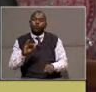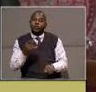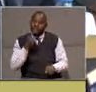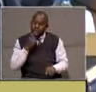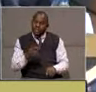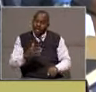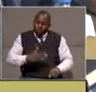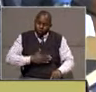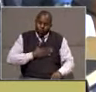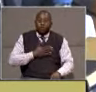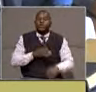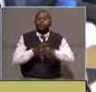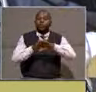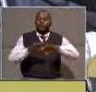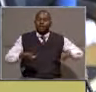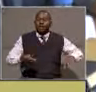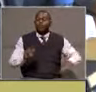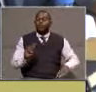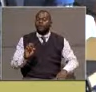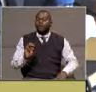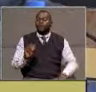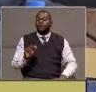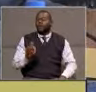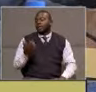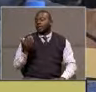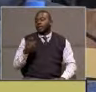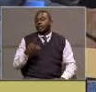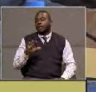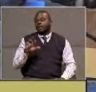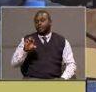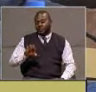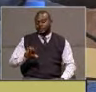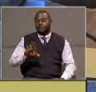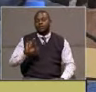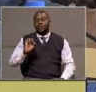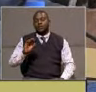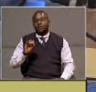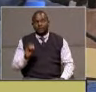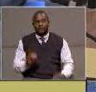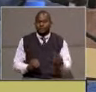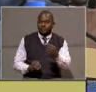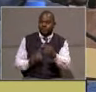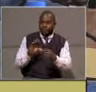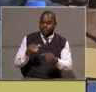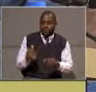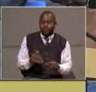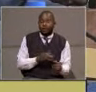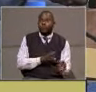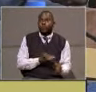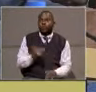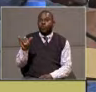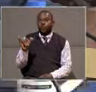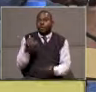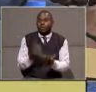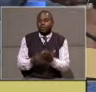have had ownership of the land in early 80s. Further, after we had departed Uganda,